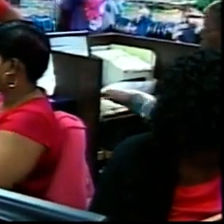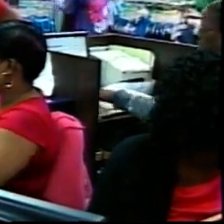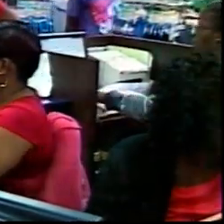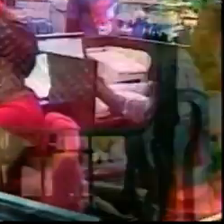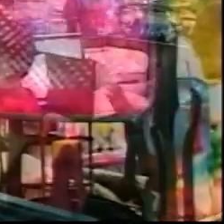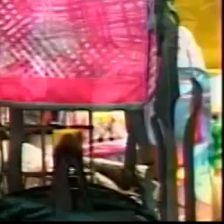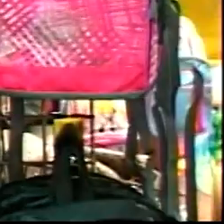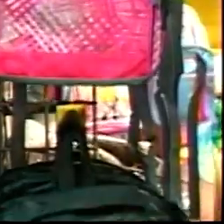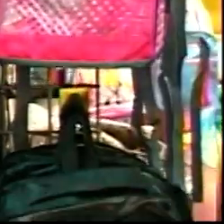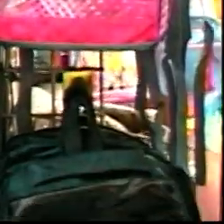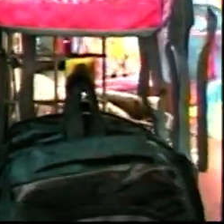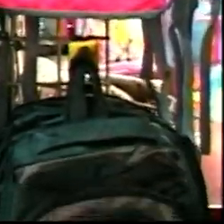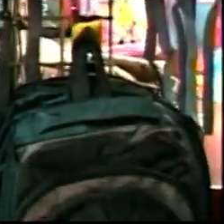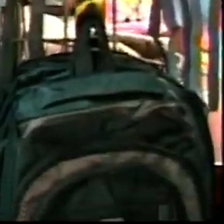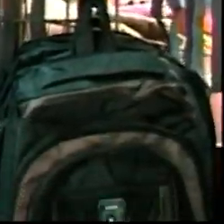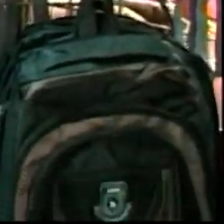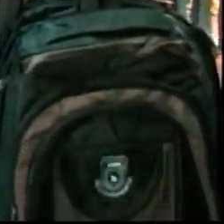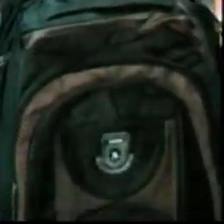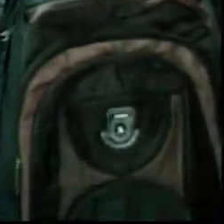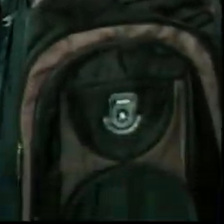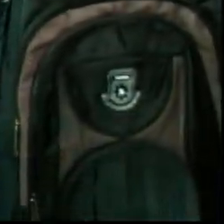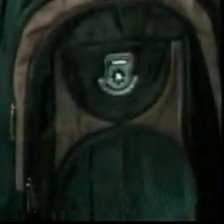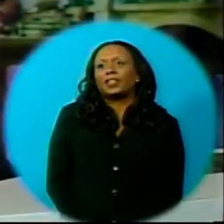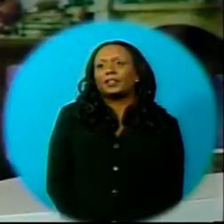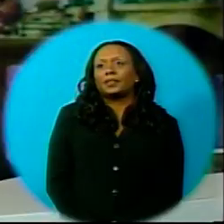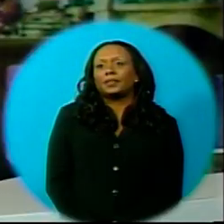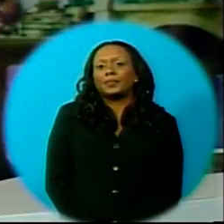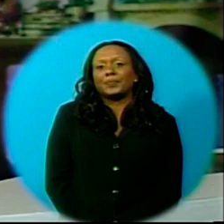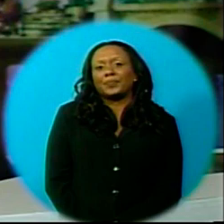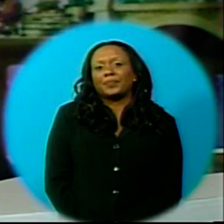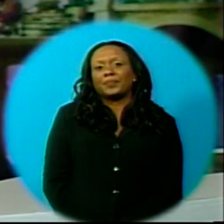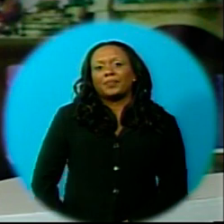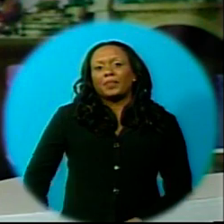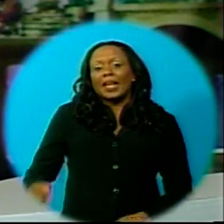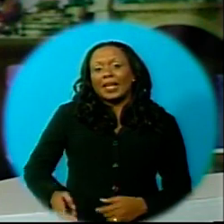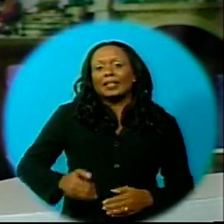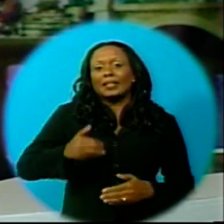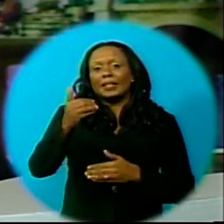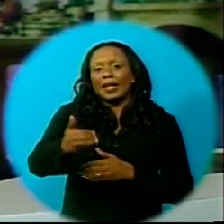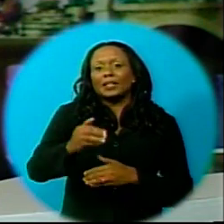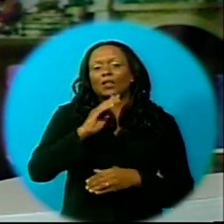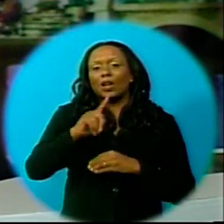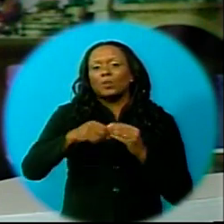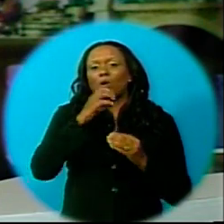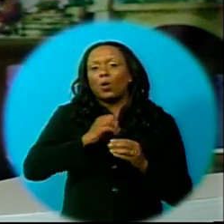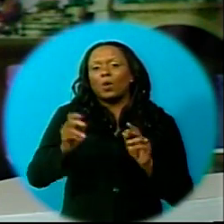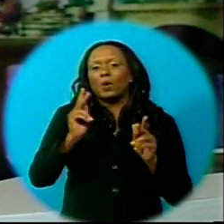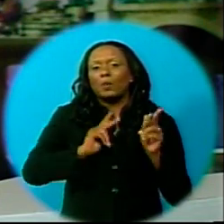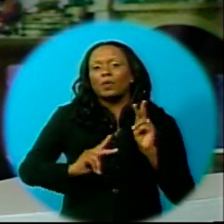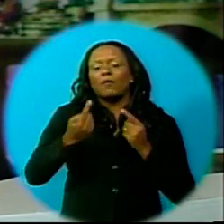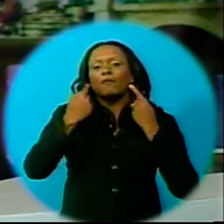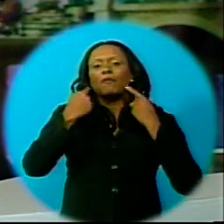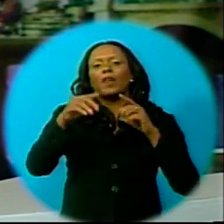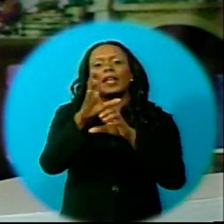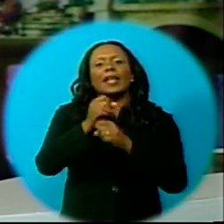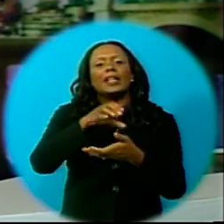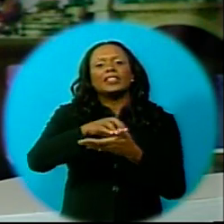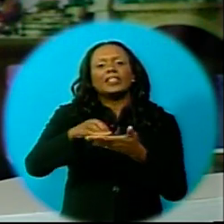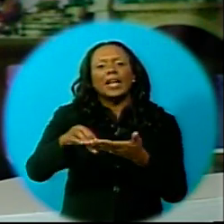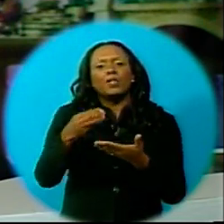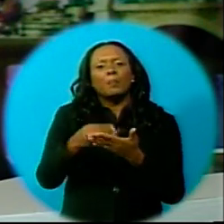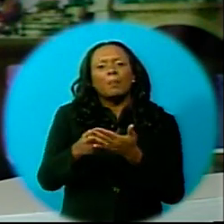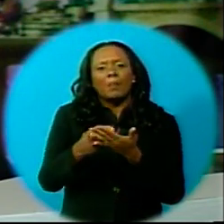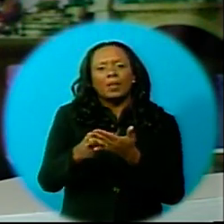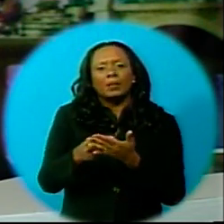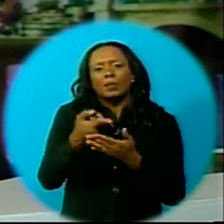more and more students gear up for back to school. Coming up after the break, pensioners finally get their checks after